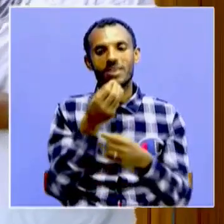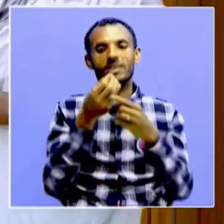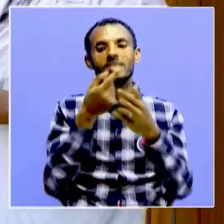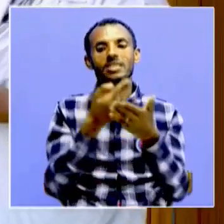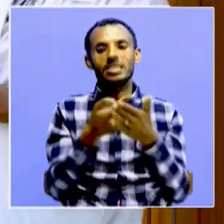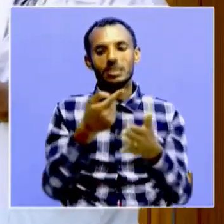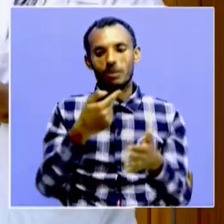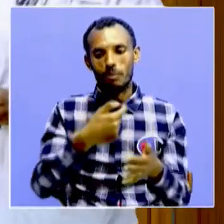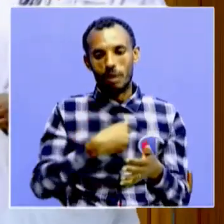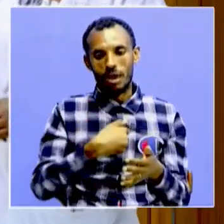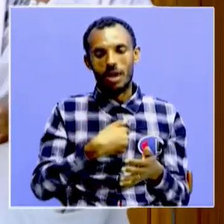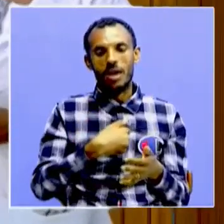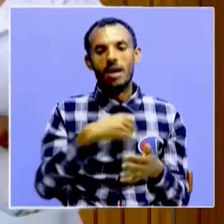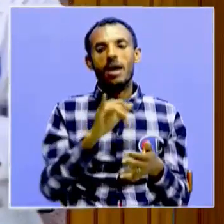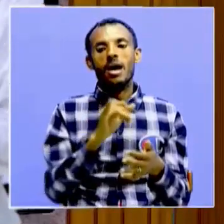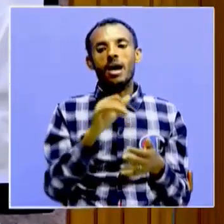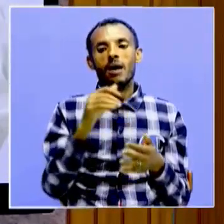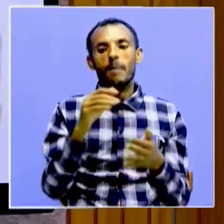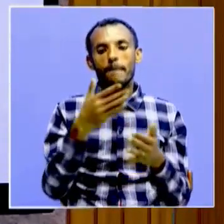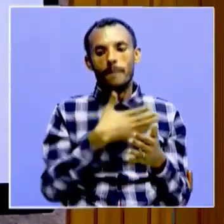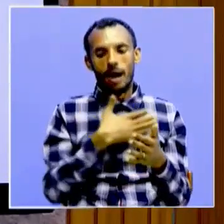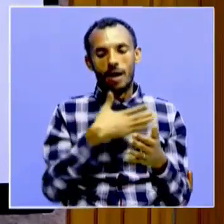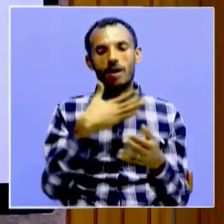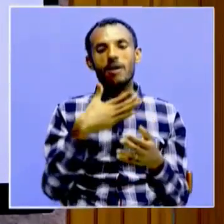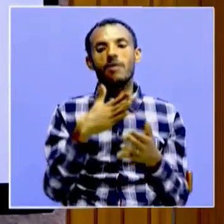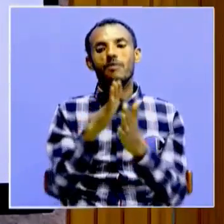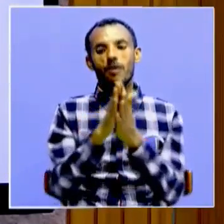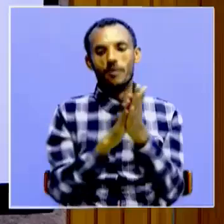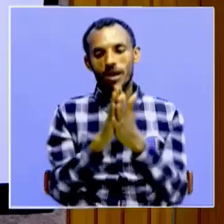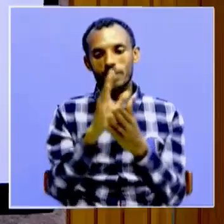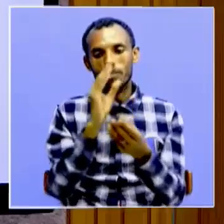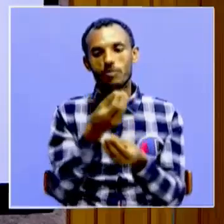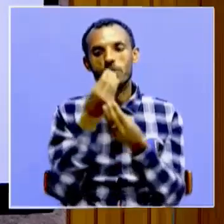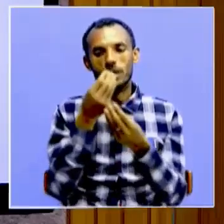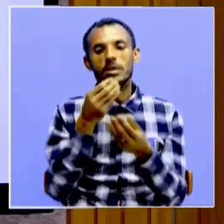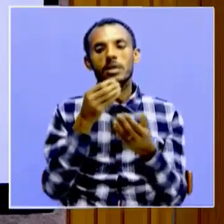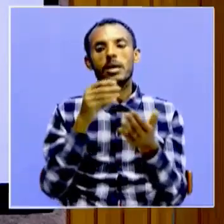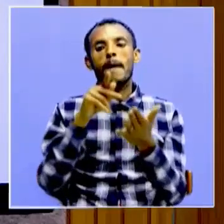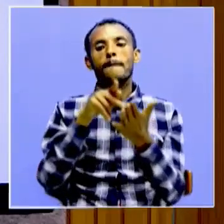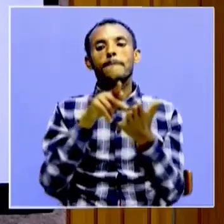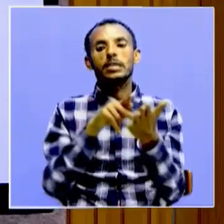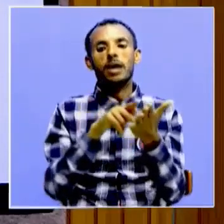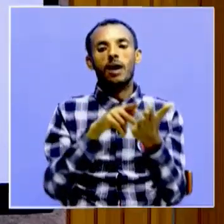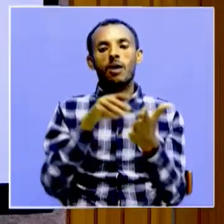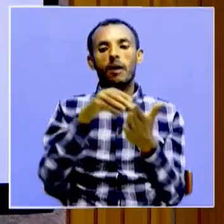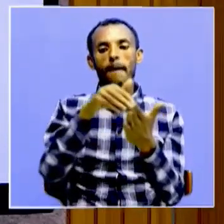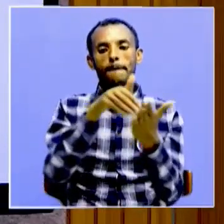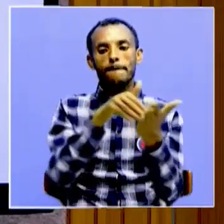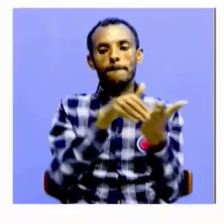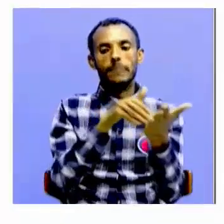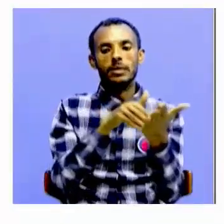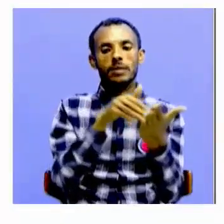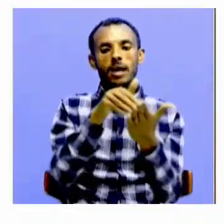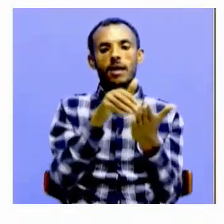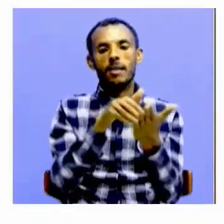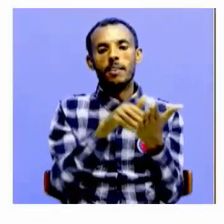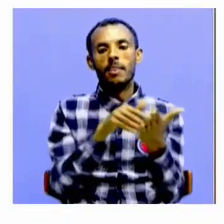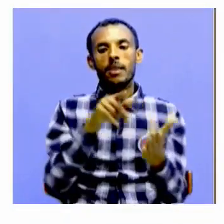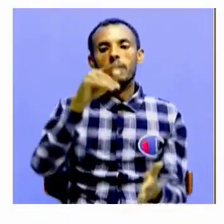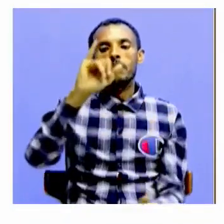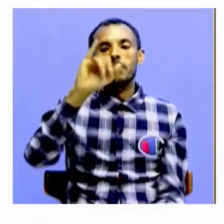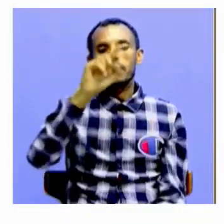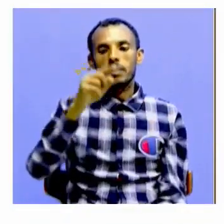me, let us see. My favorite food is pizza. For me, my favorite food is